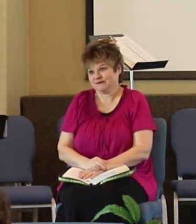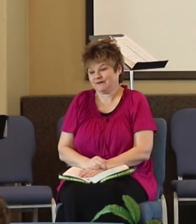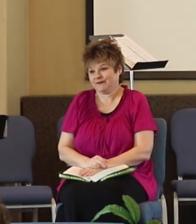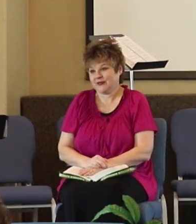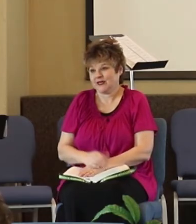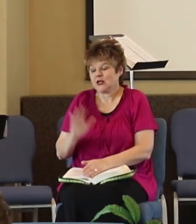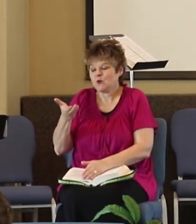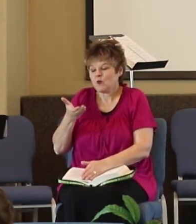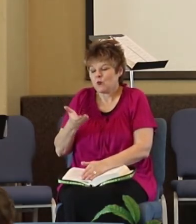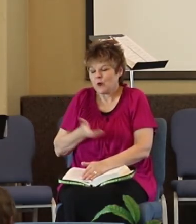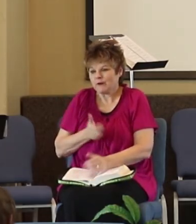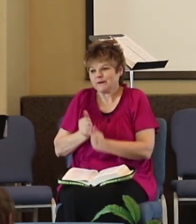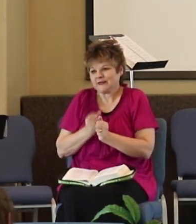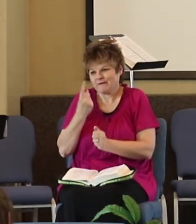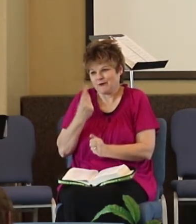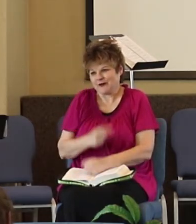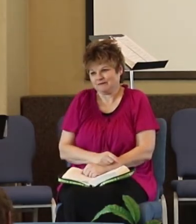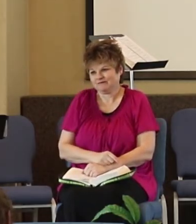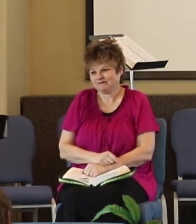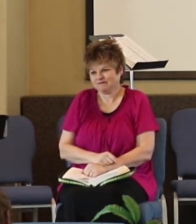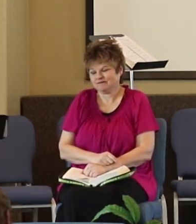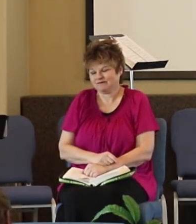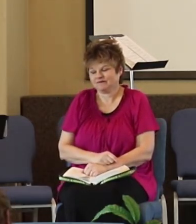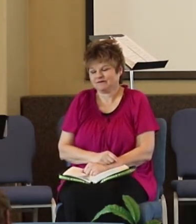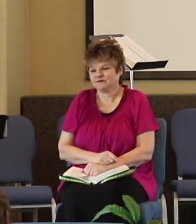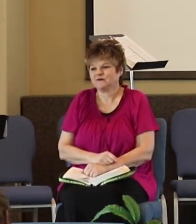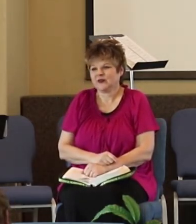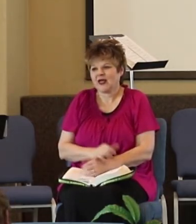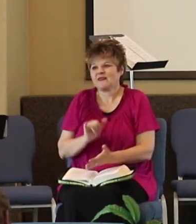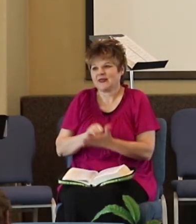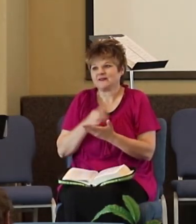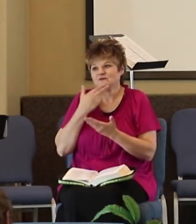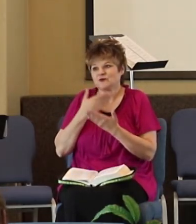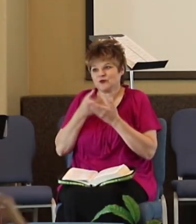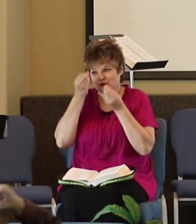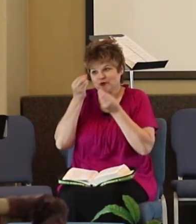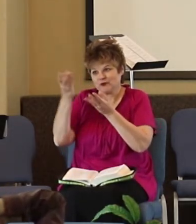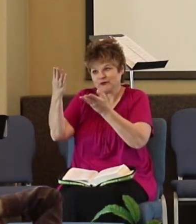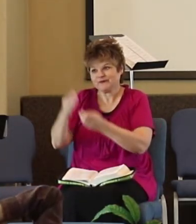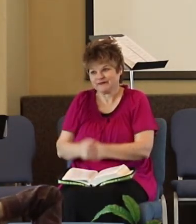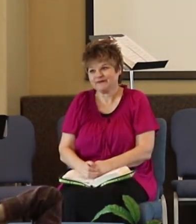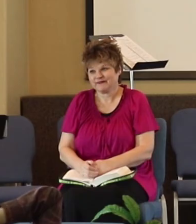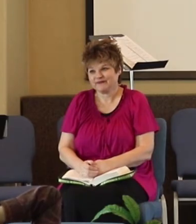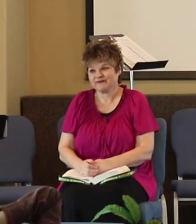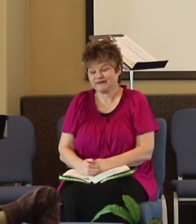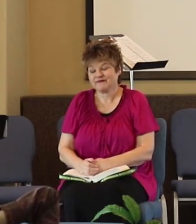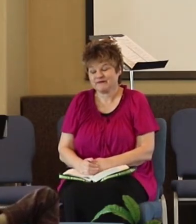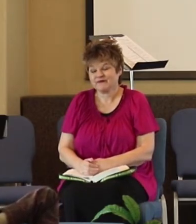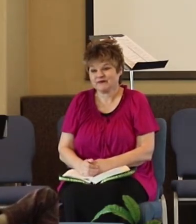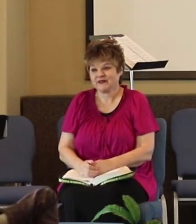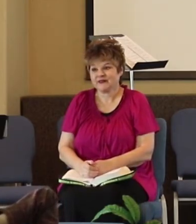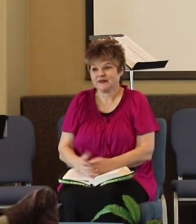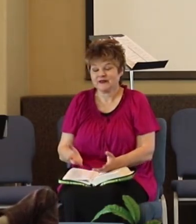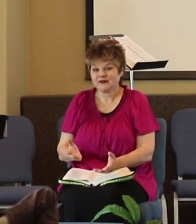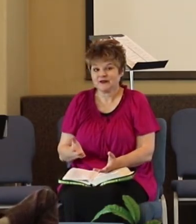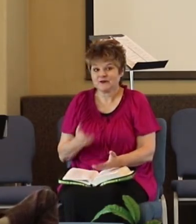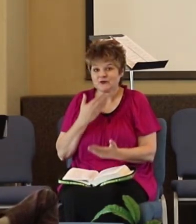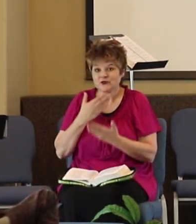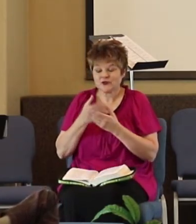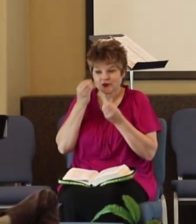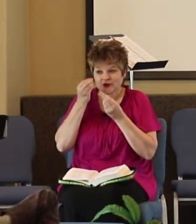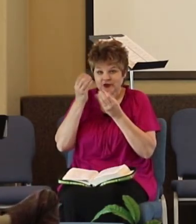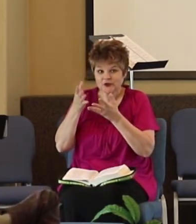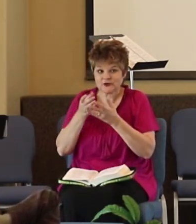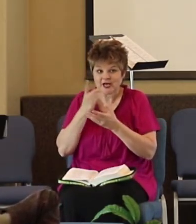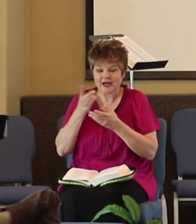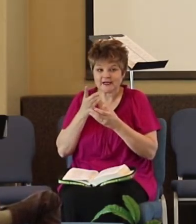And he welcomes everyone. Folks, that's the good news. You know what the good news is? I can